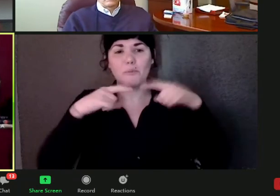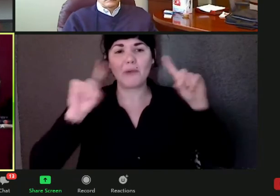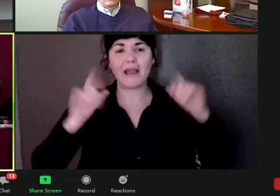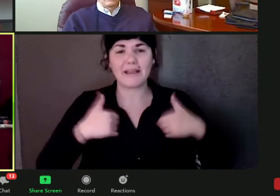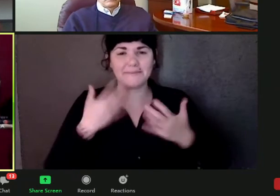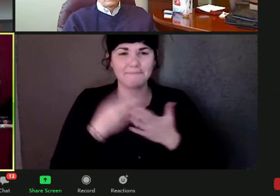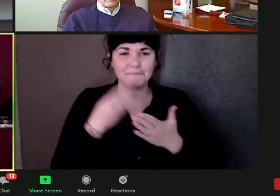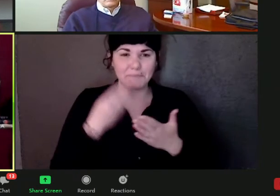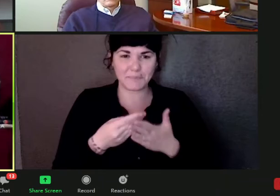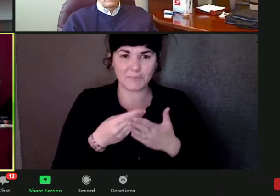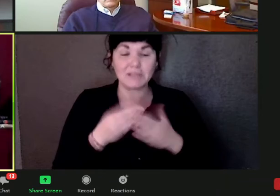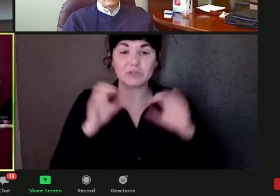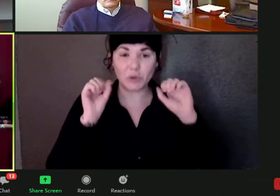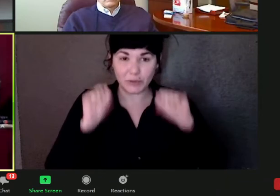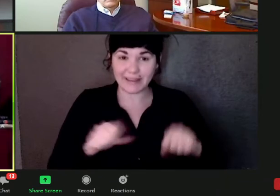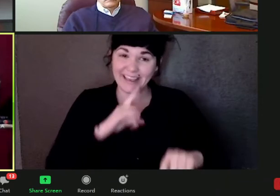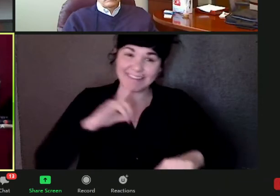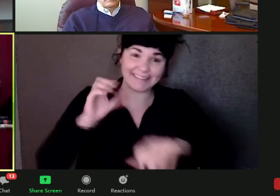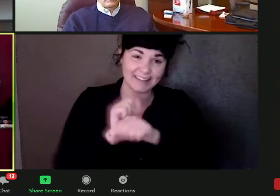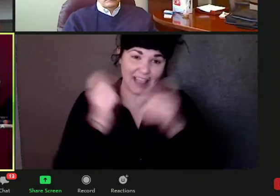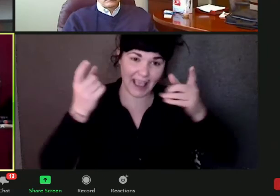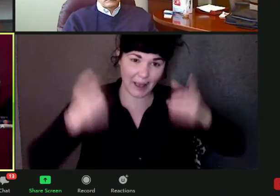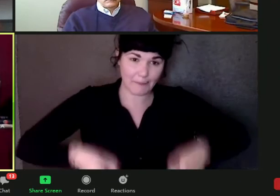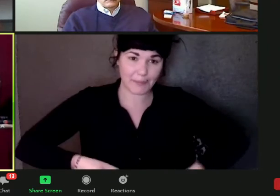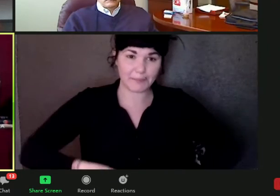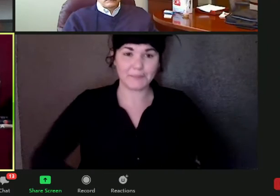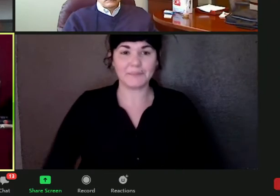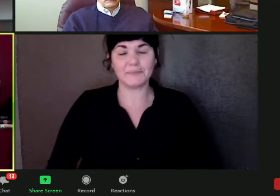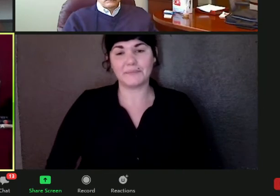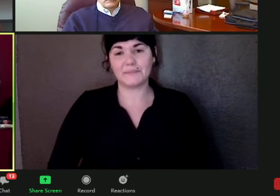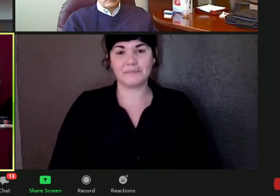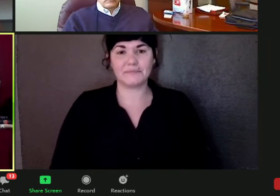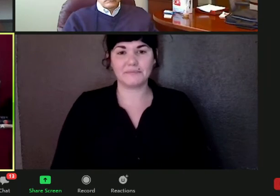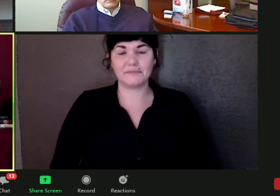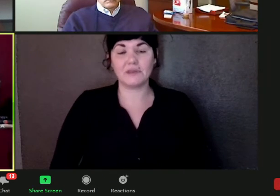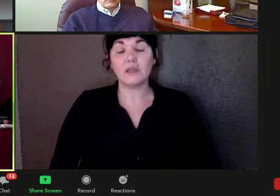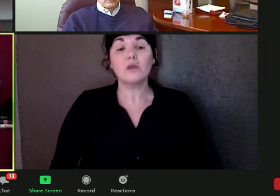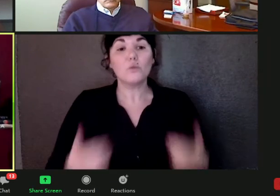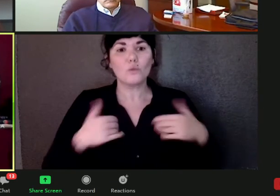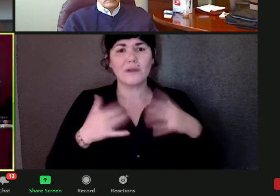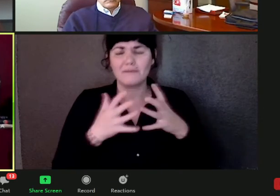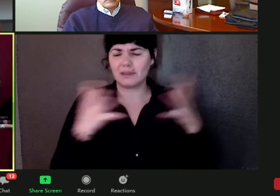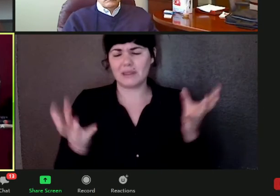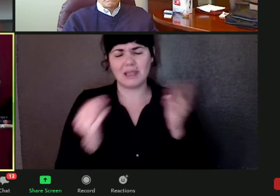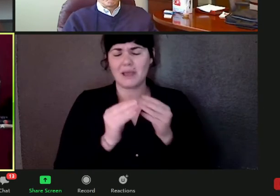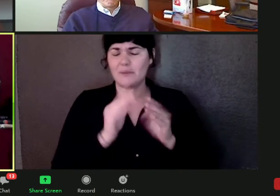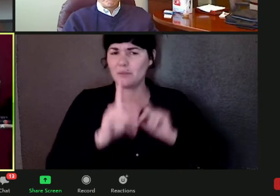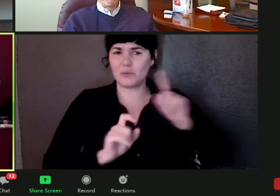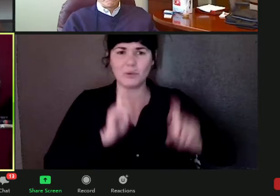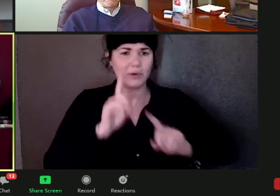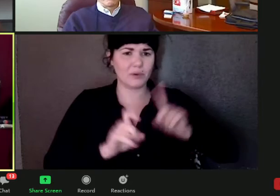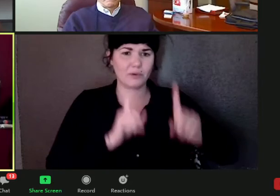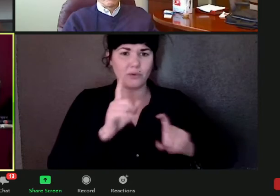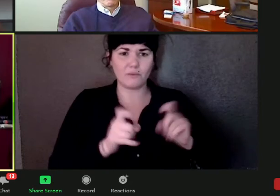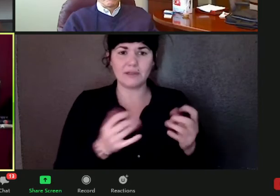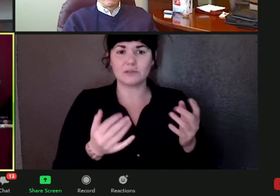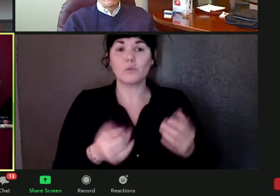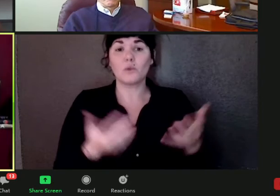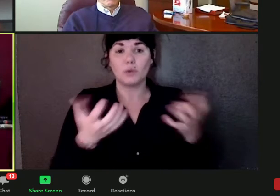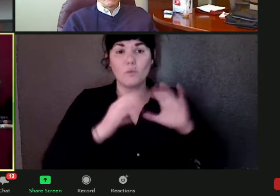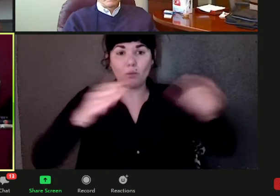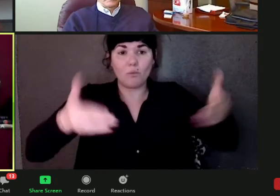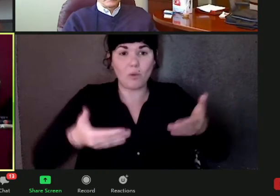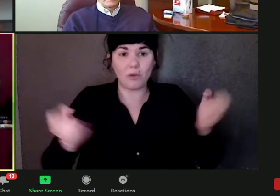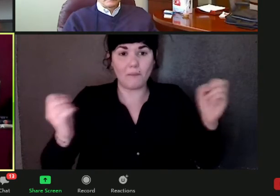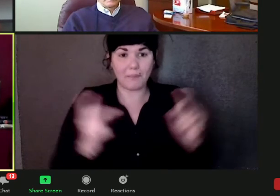whole nother challenge in implementation. We've actually got a lot more questions. We'd love to have you to come back to talk about the summer programming in particular,